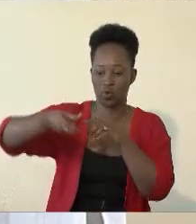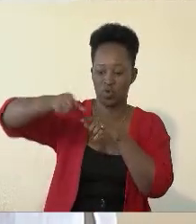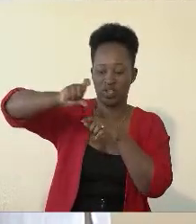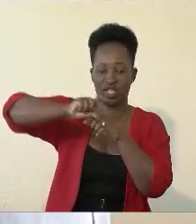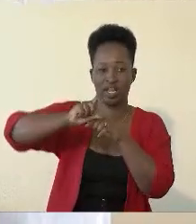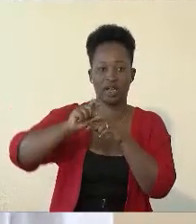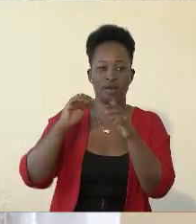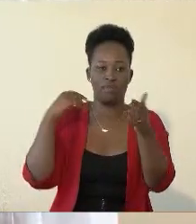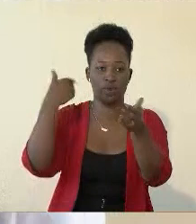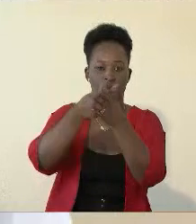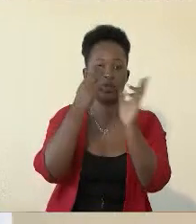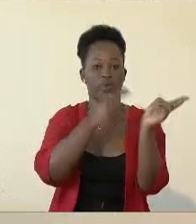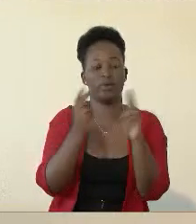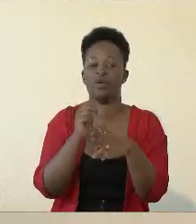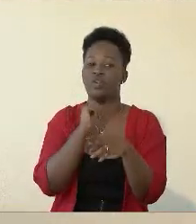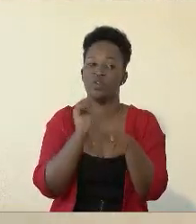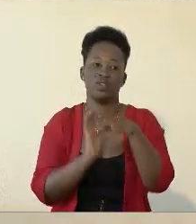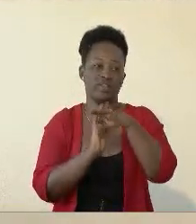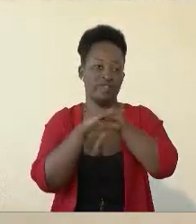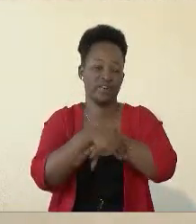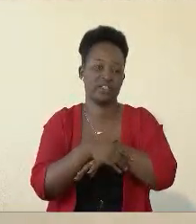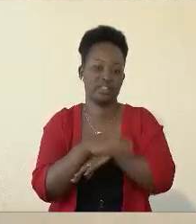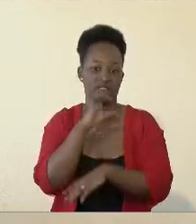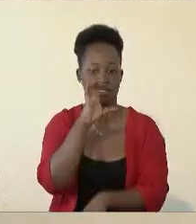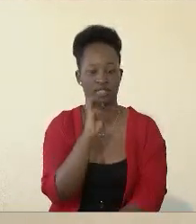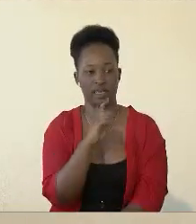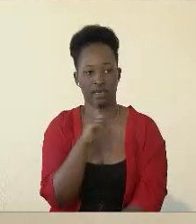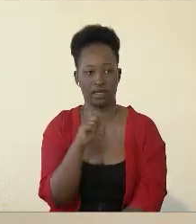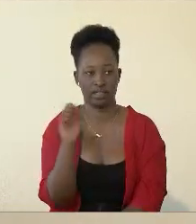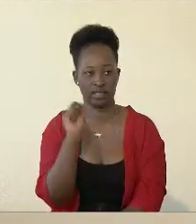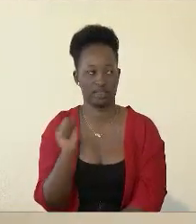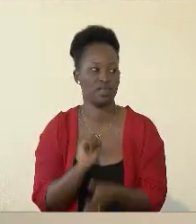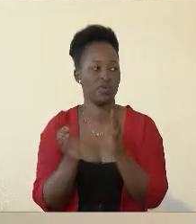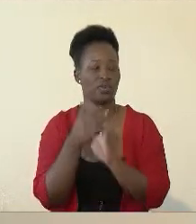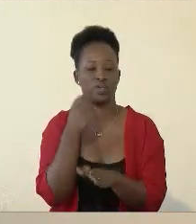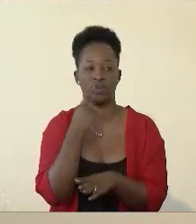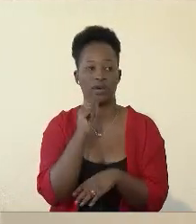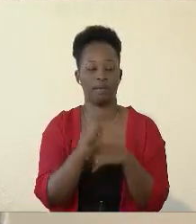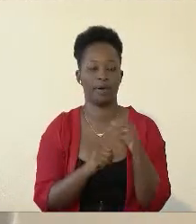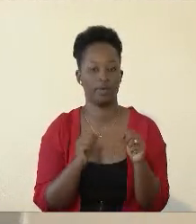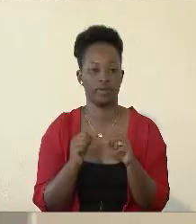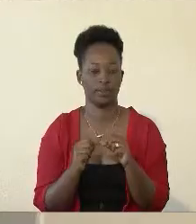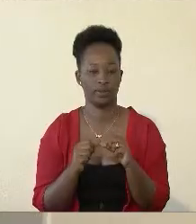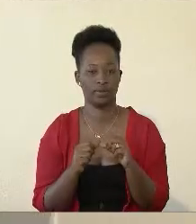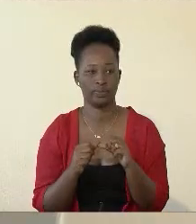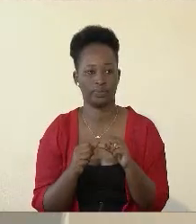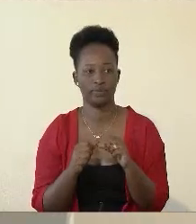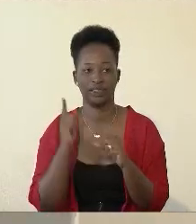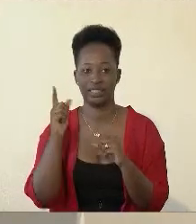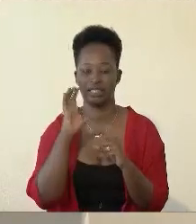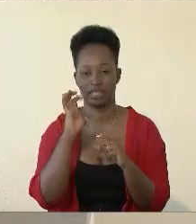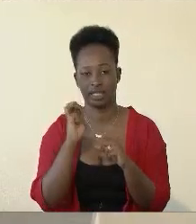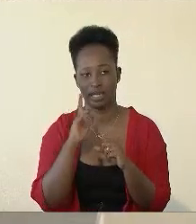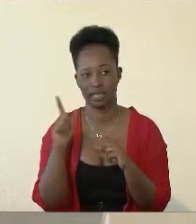normal so that it cannot affect the cells. Quickly, let's talk about, I said these cells are normally the